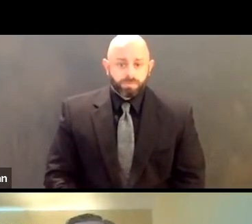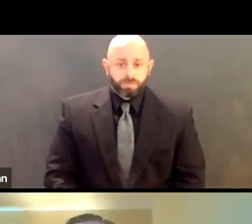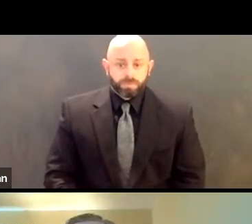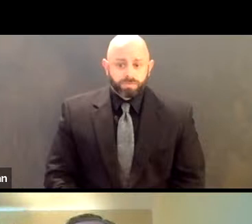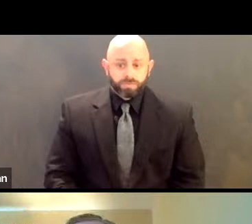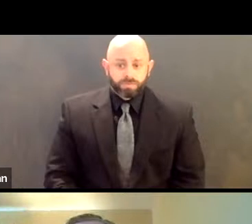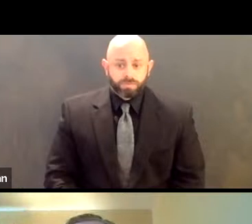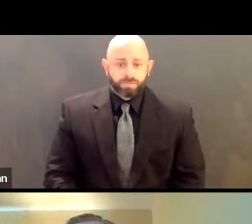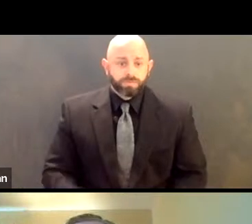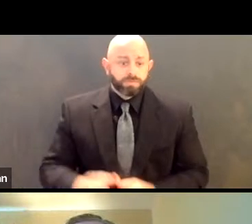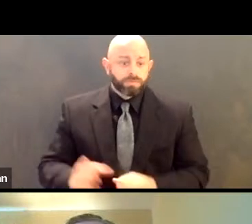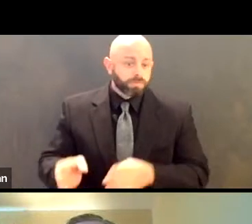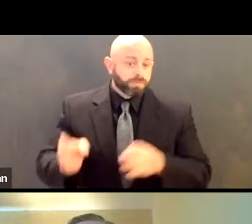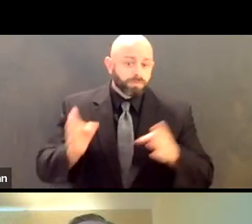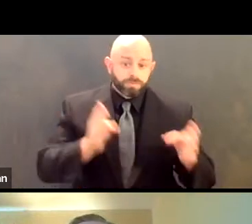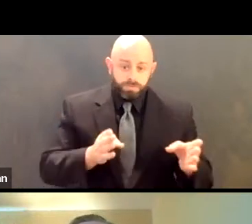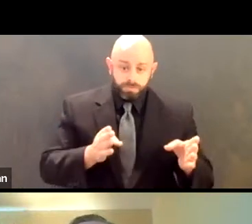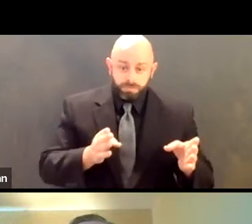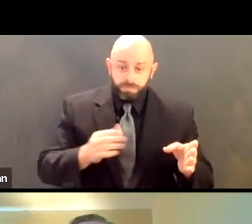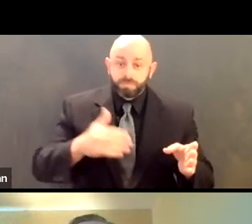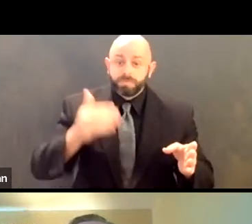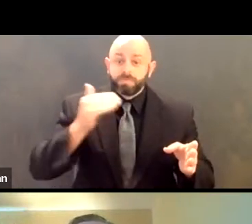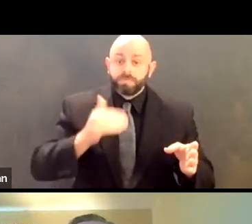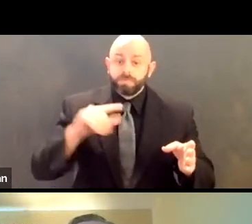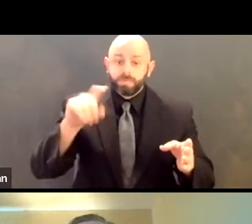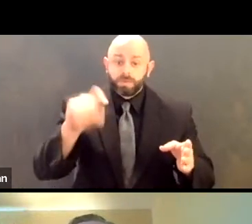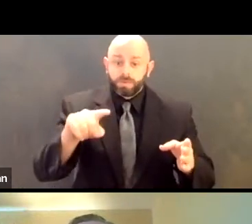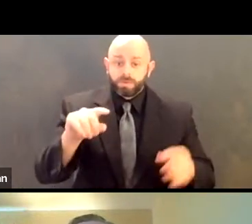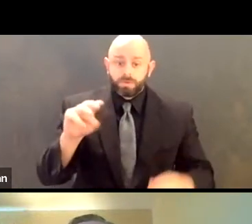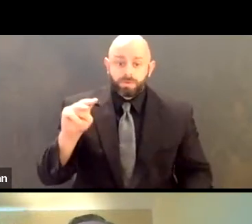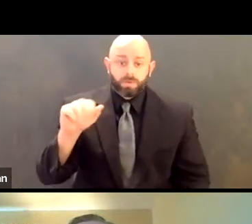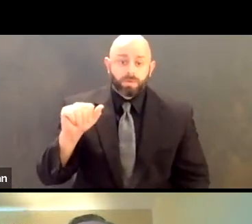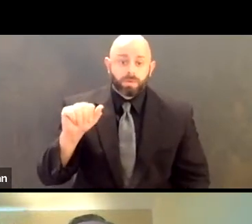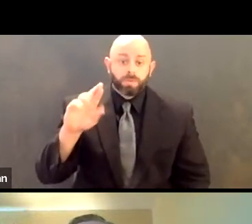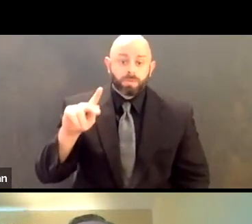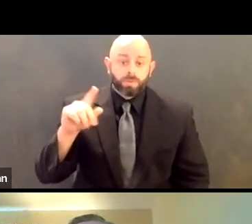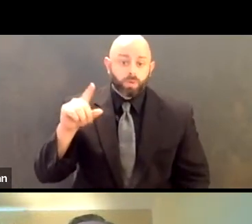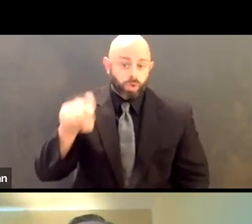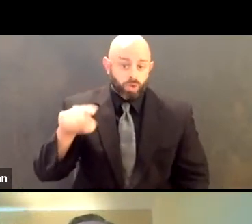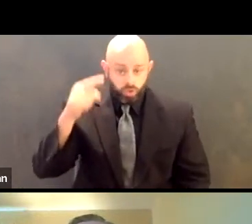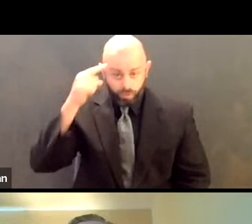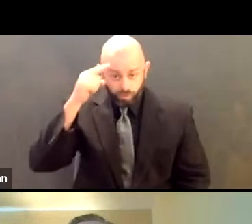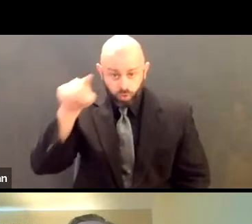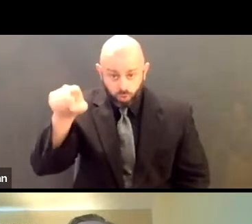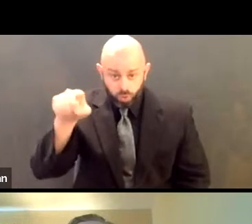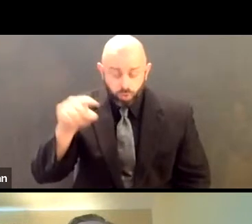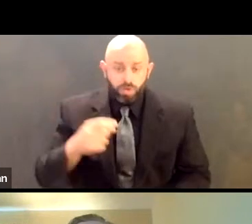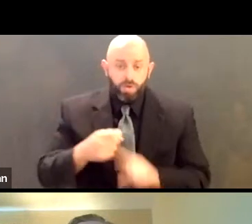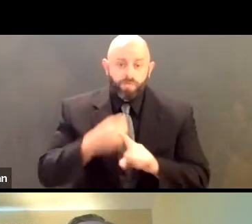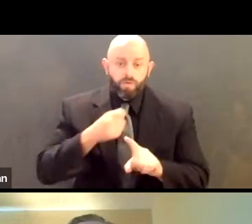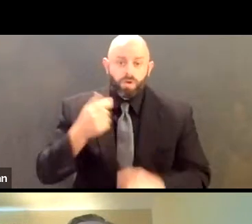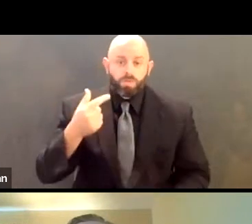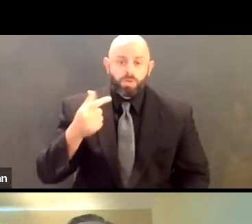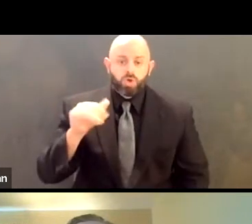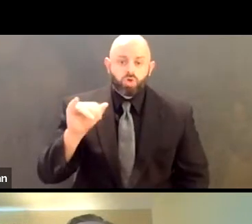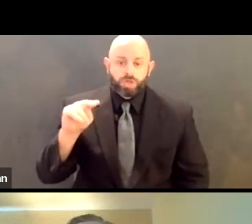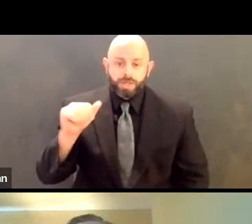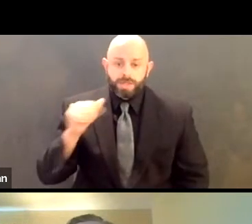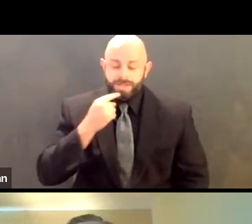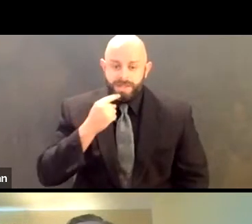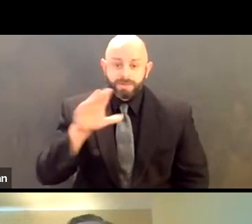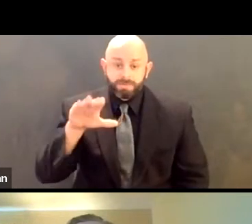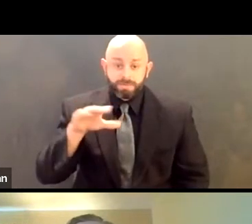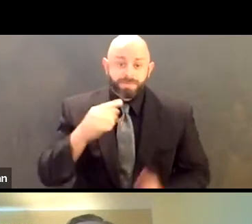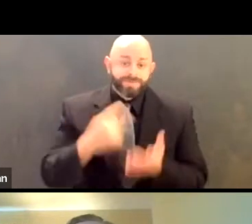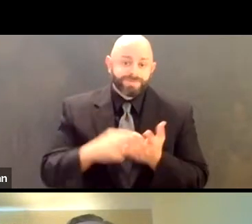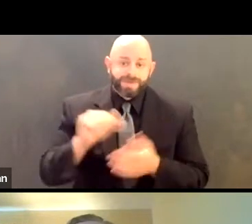Well, let's move on to the next question, Mark. This question is for you. And these are from Gina's notes. So she says, in discussing the ADA with